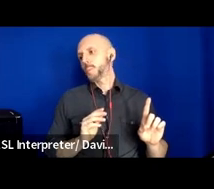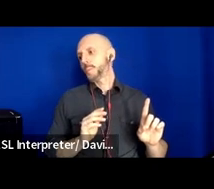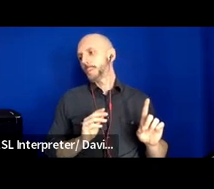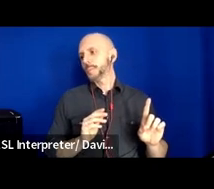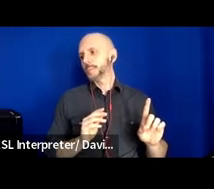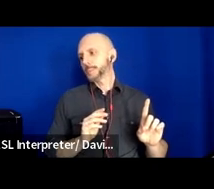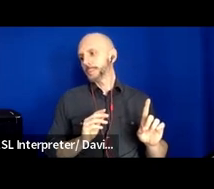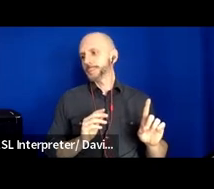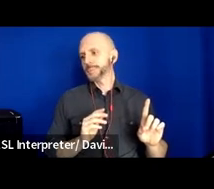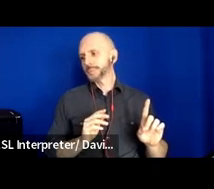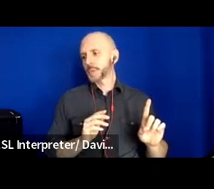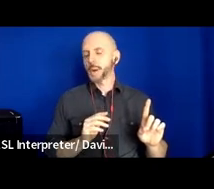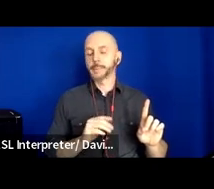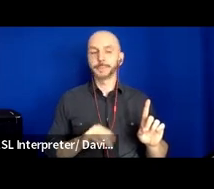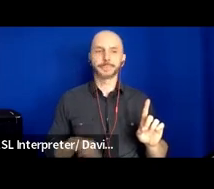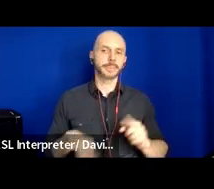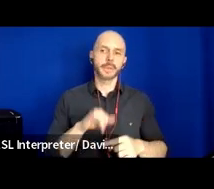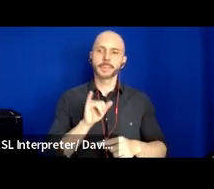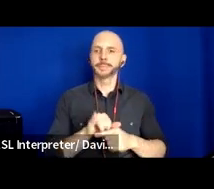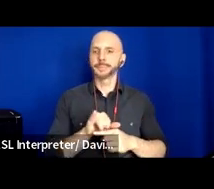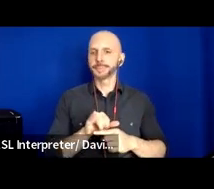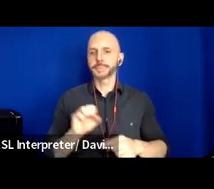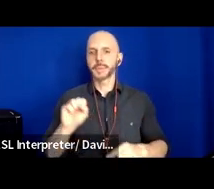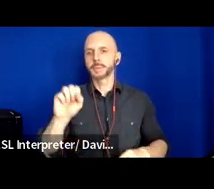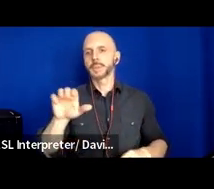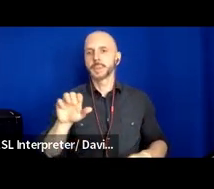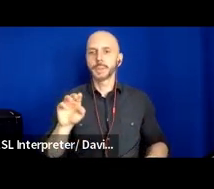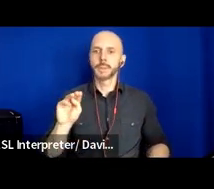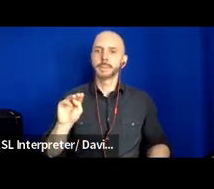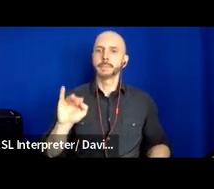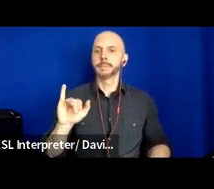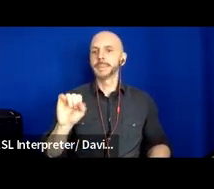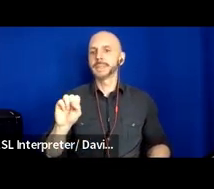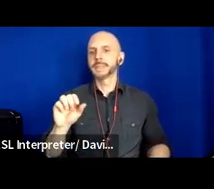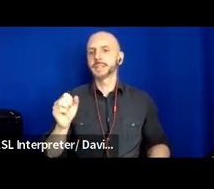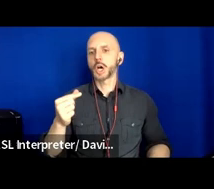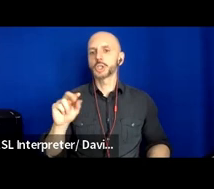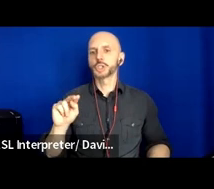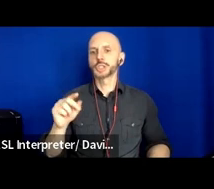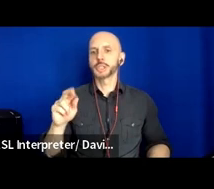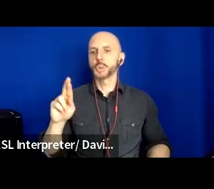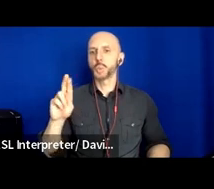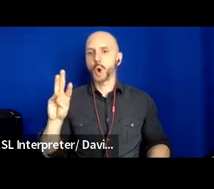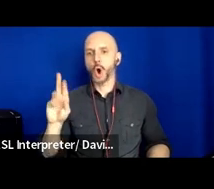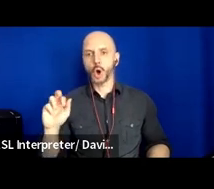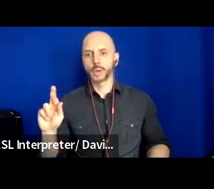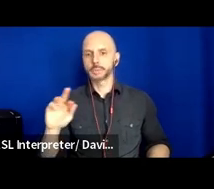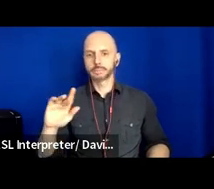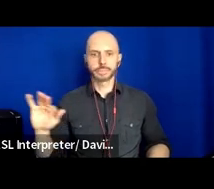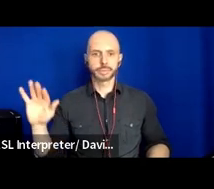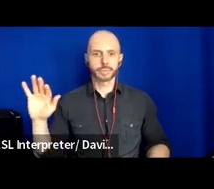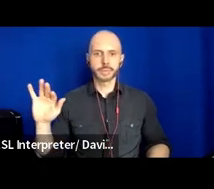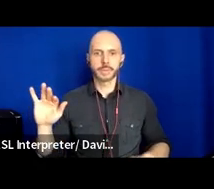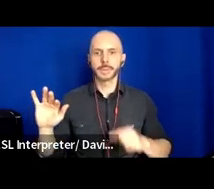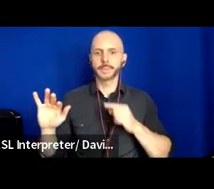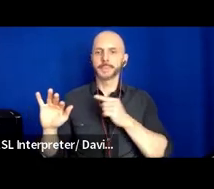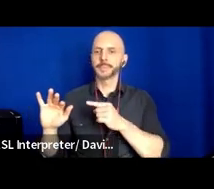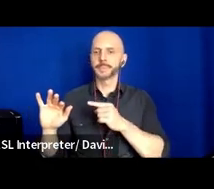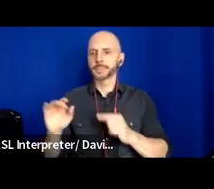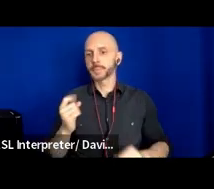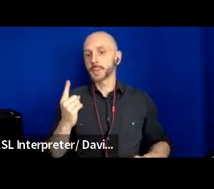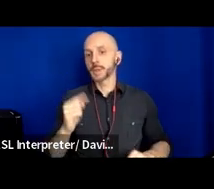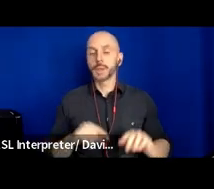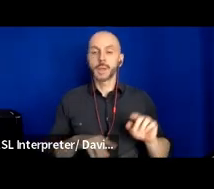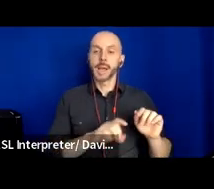called misogynoir, right? I don't know if people have ever heard the term. So misogynoir, and it's basically where, for example, there's what we call